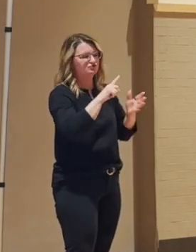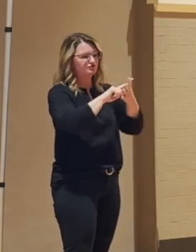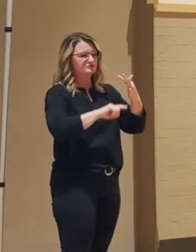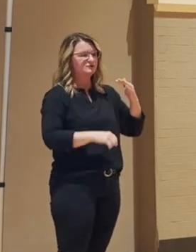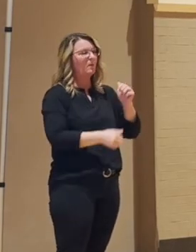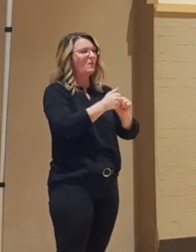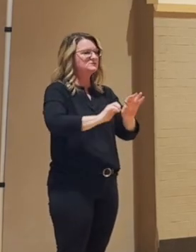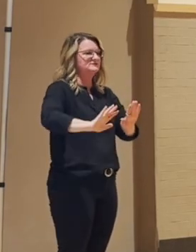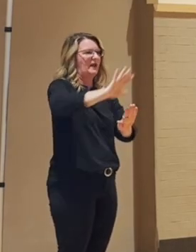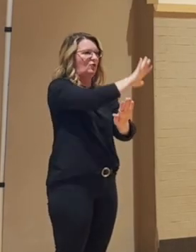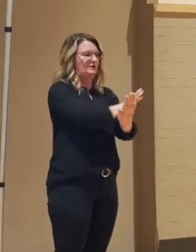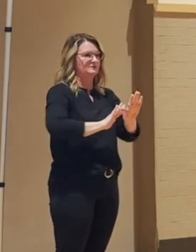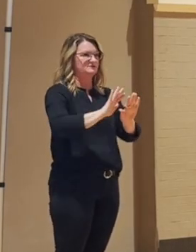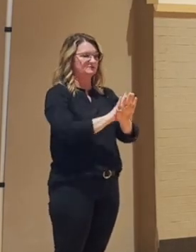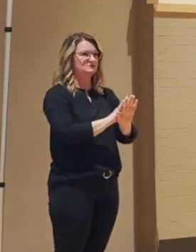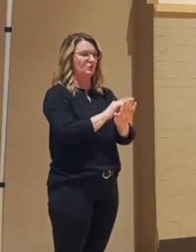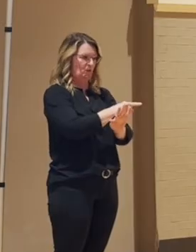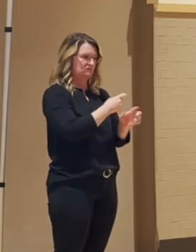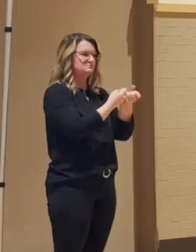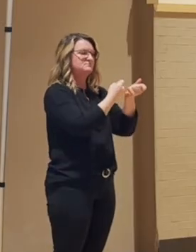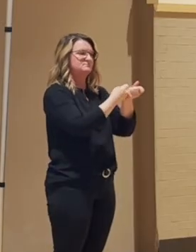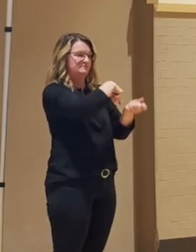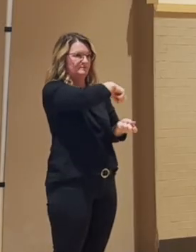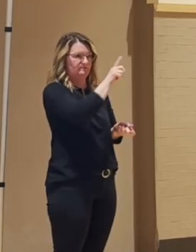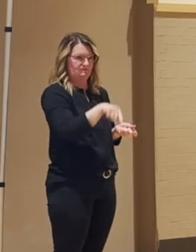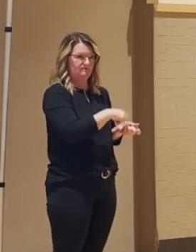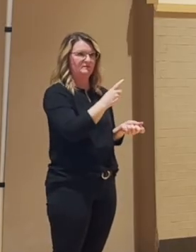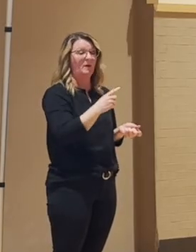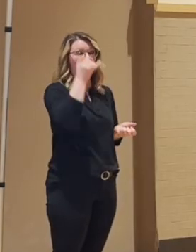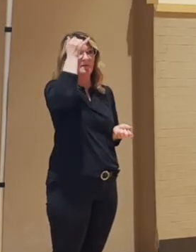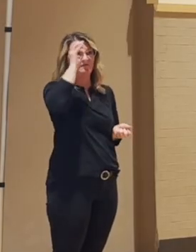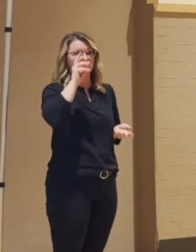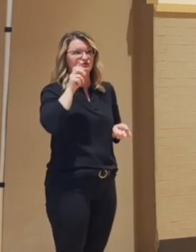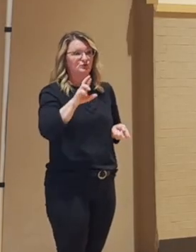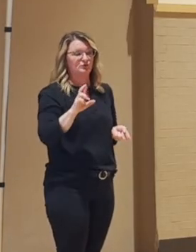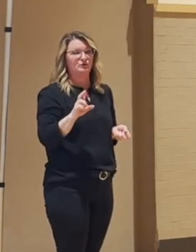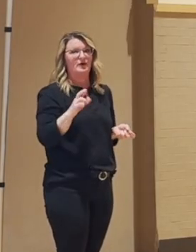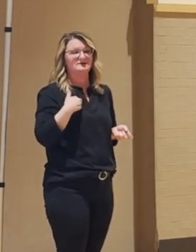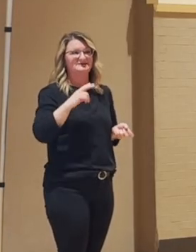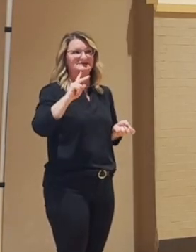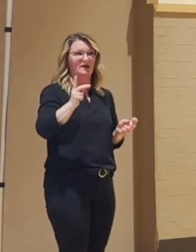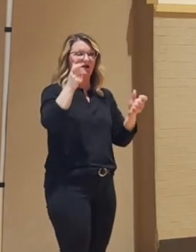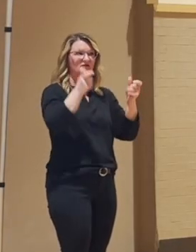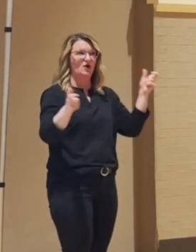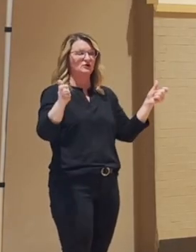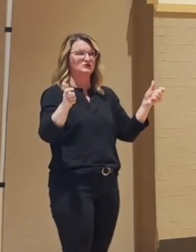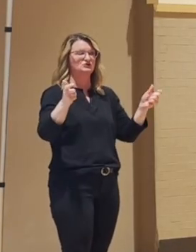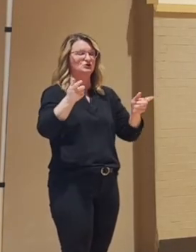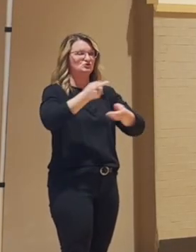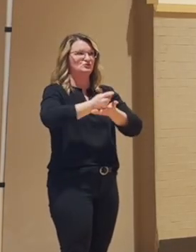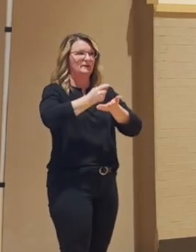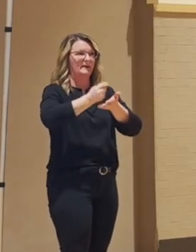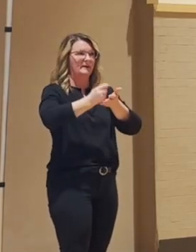of our surrounding areas, we do serve them. Buffalo Sewer has the second largest treatment plant